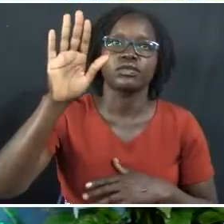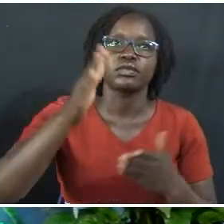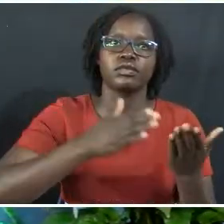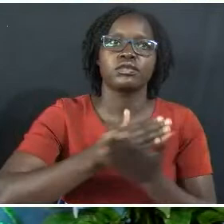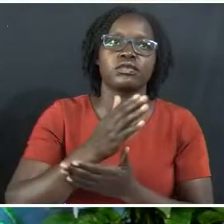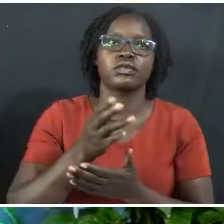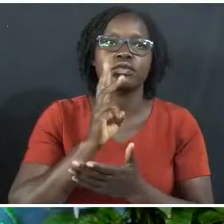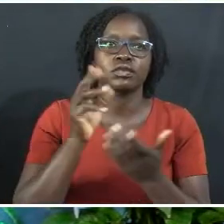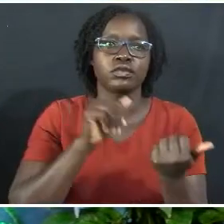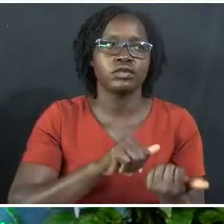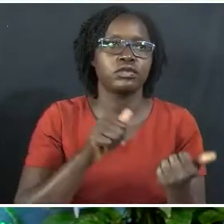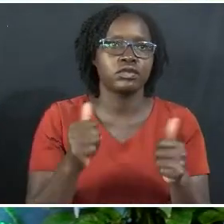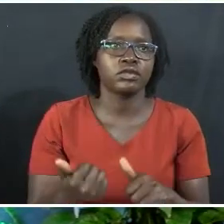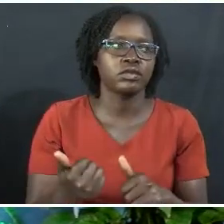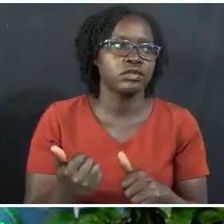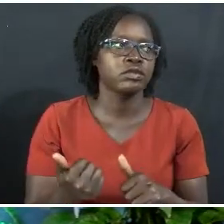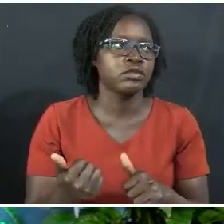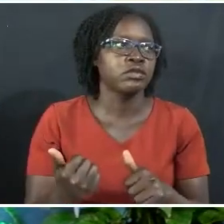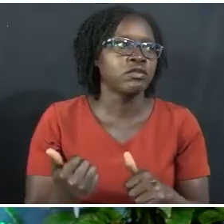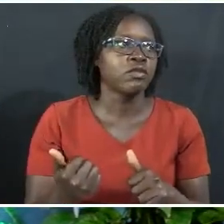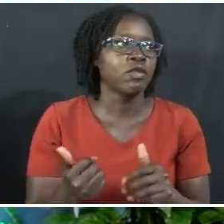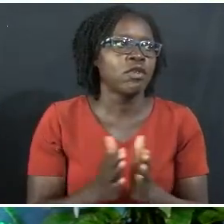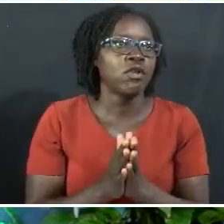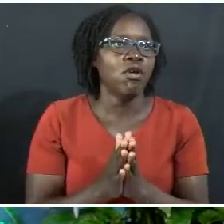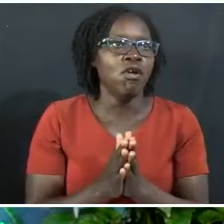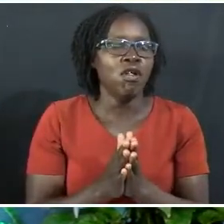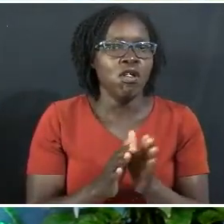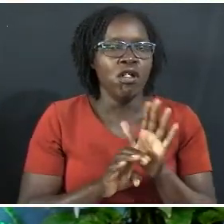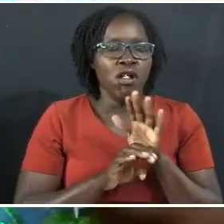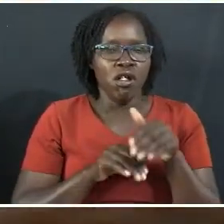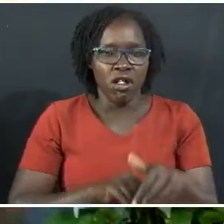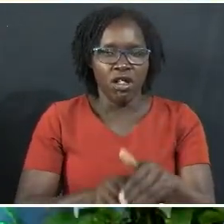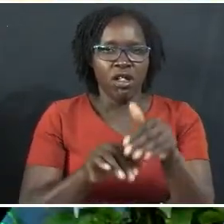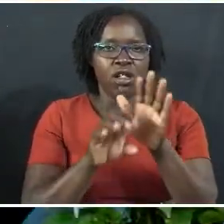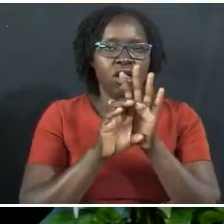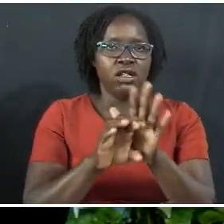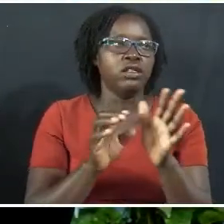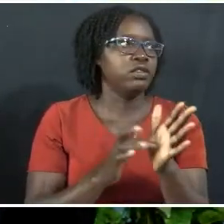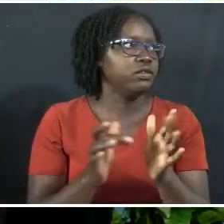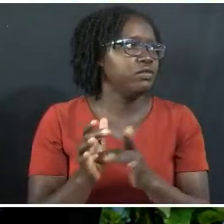through water baptism, following the example of Jesus,